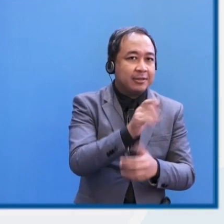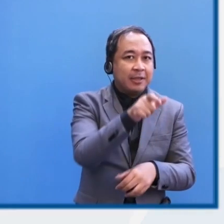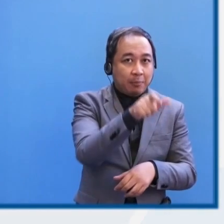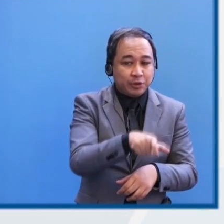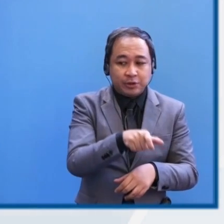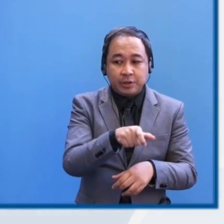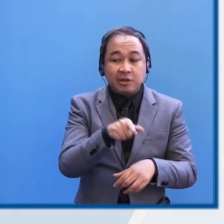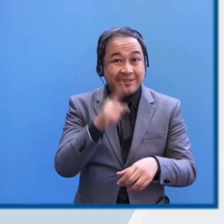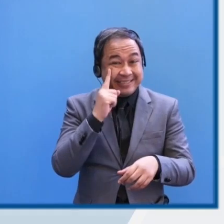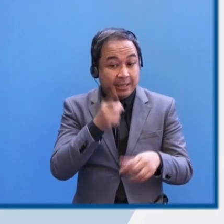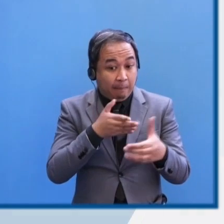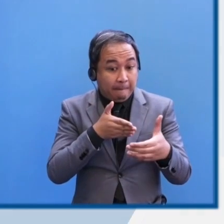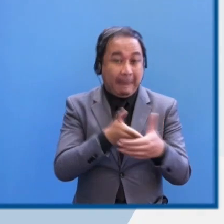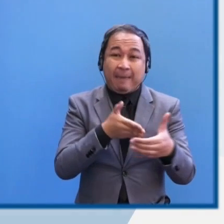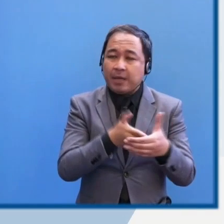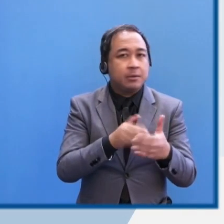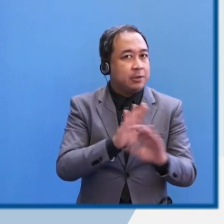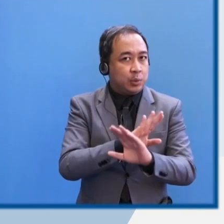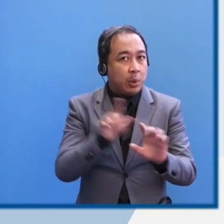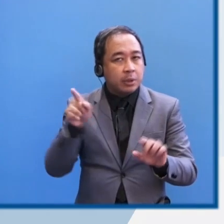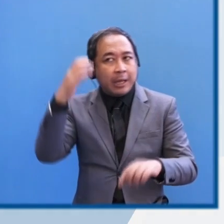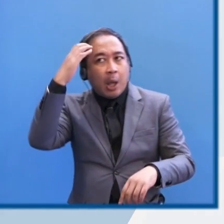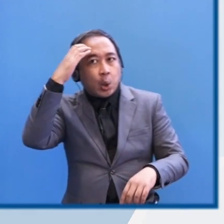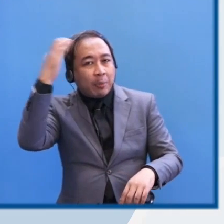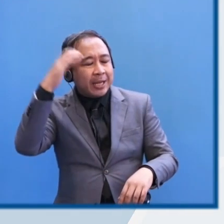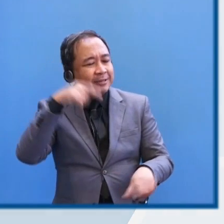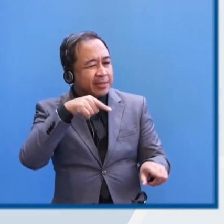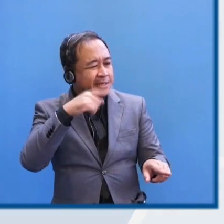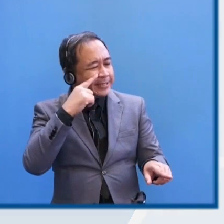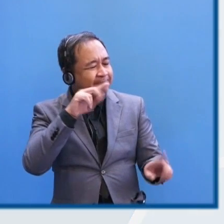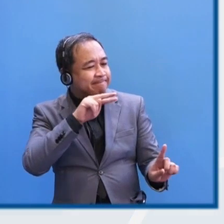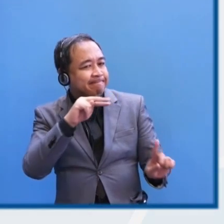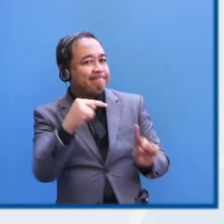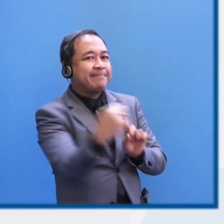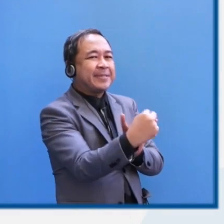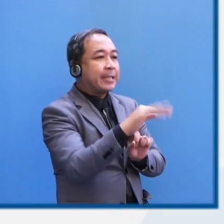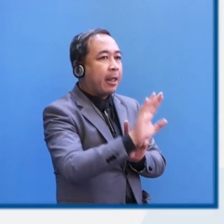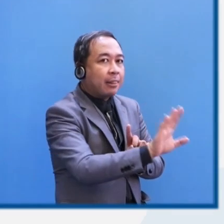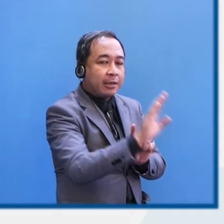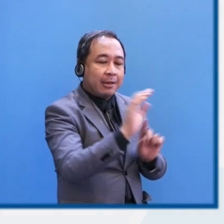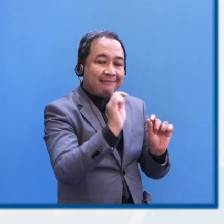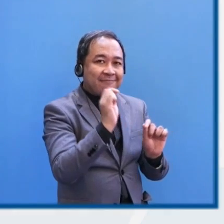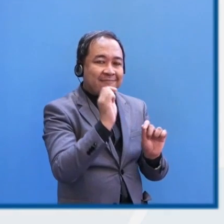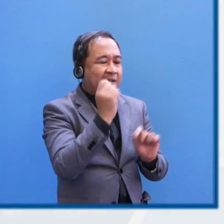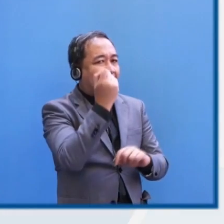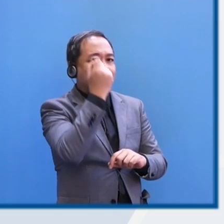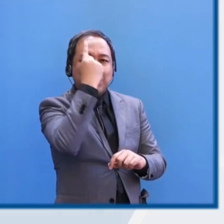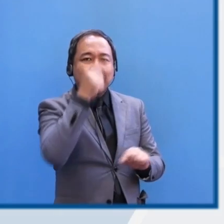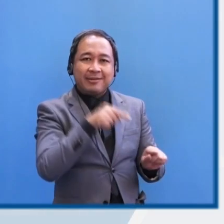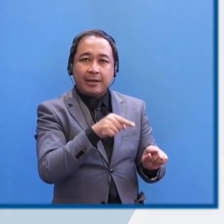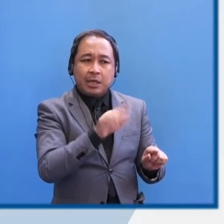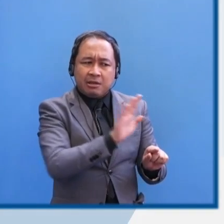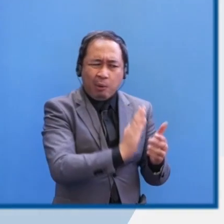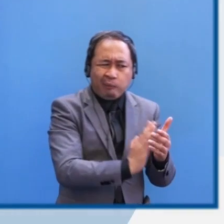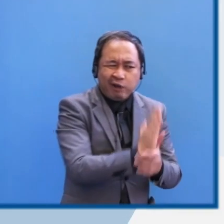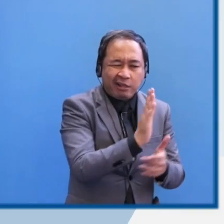the ministry to understand what we mean by rights and how these rights, if not taken on board, what will be